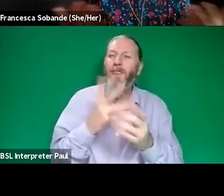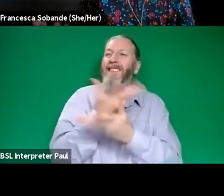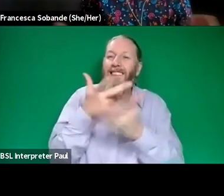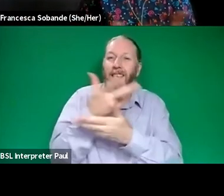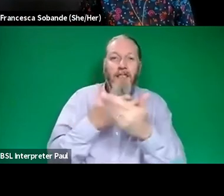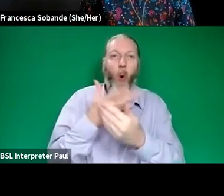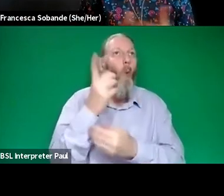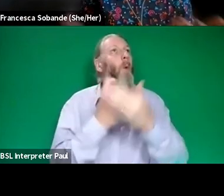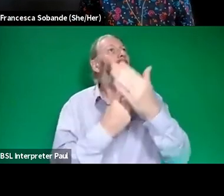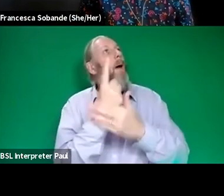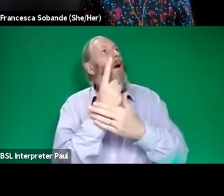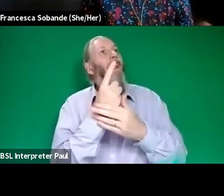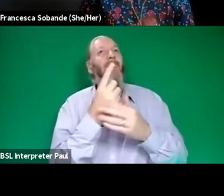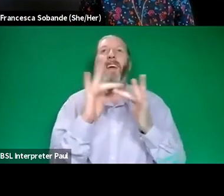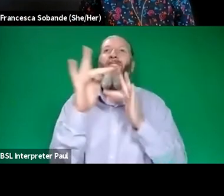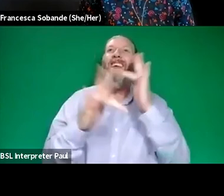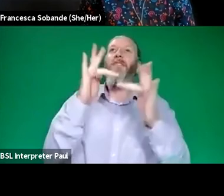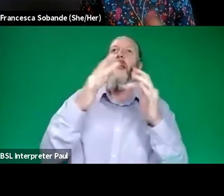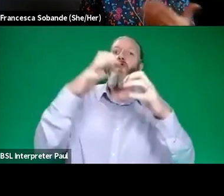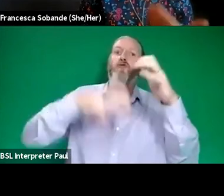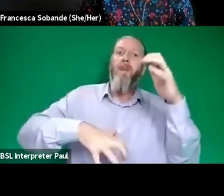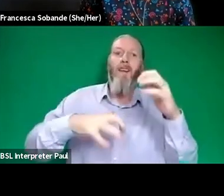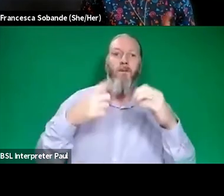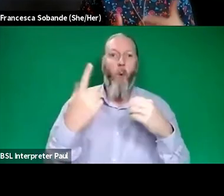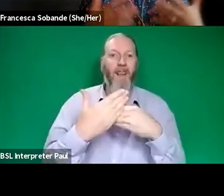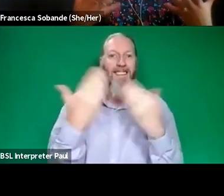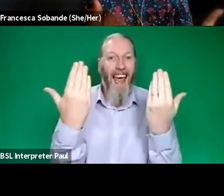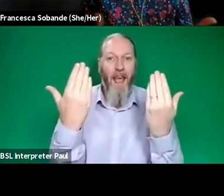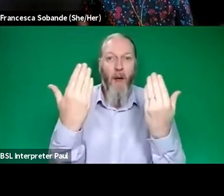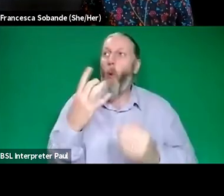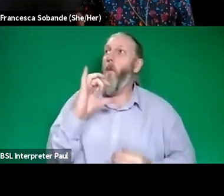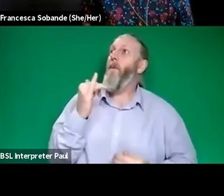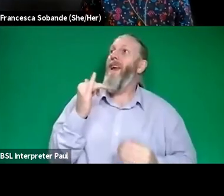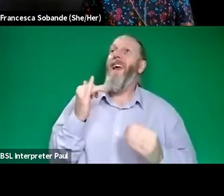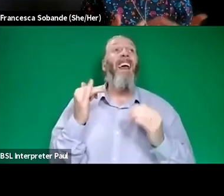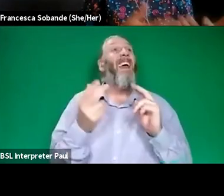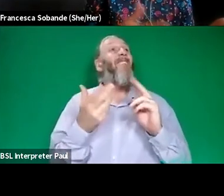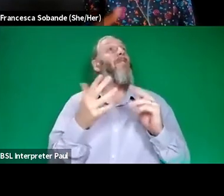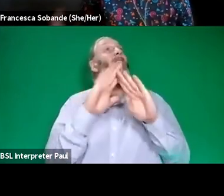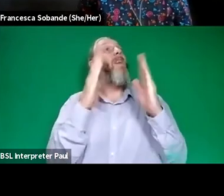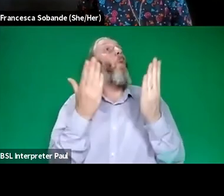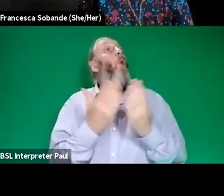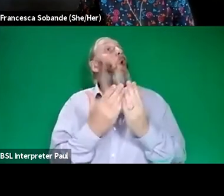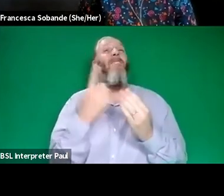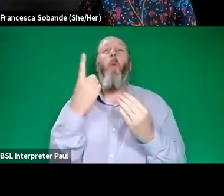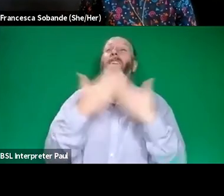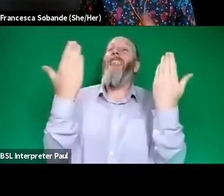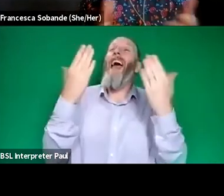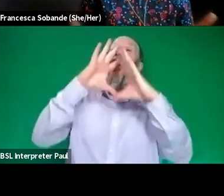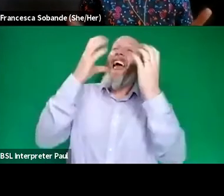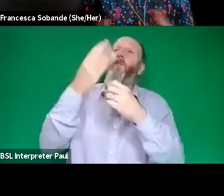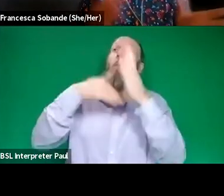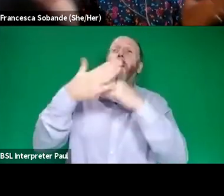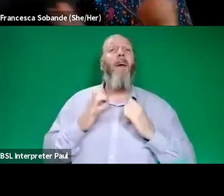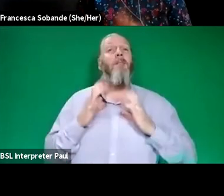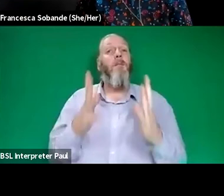everybody for a day, or what would the world be like if access to everything was free, everybody had the material conditions to be able to engage in these different ways. So to